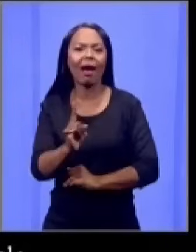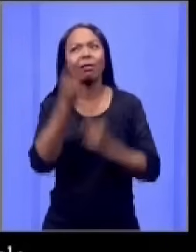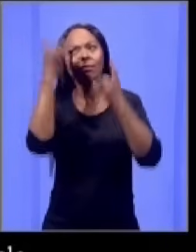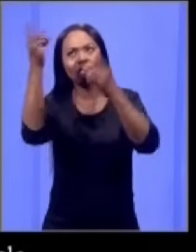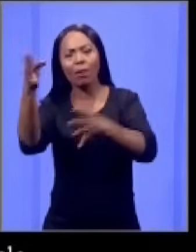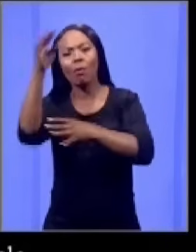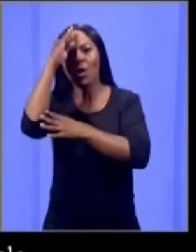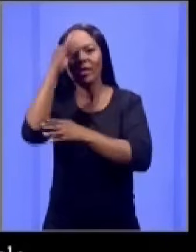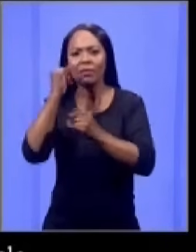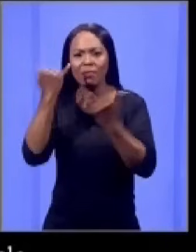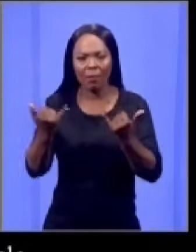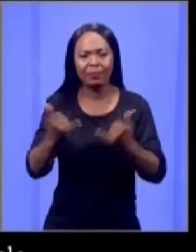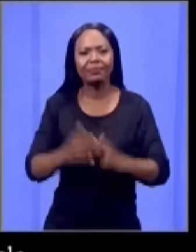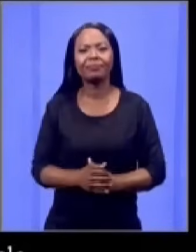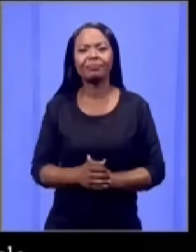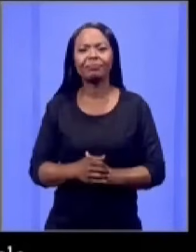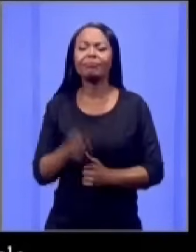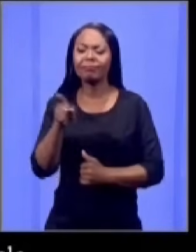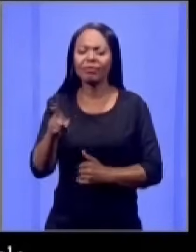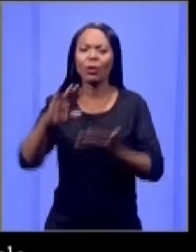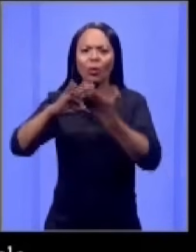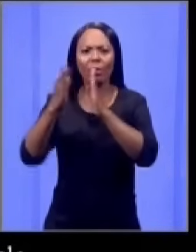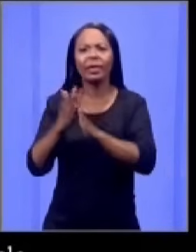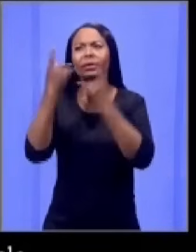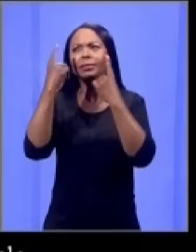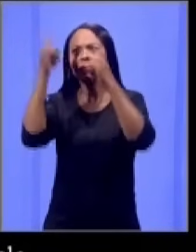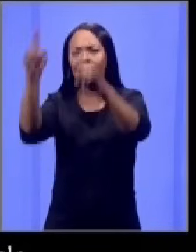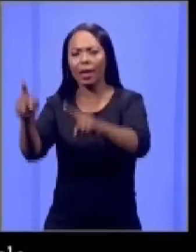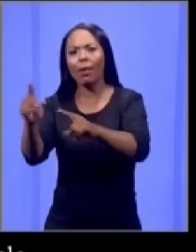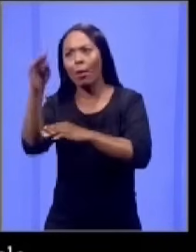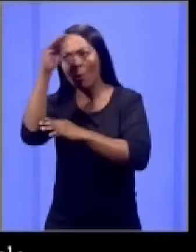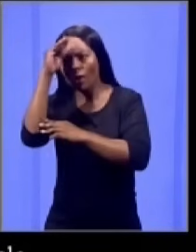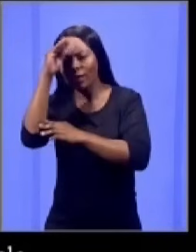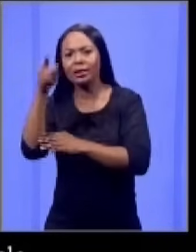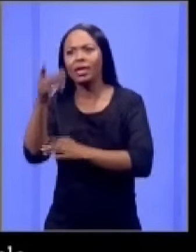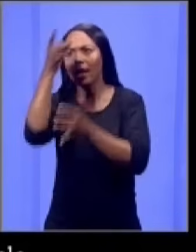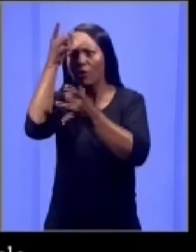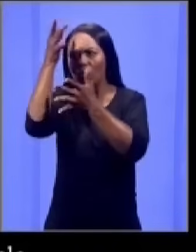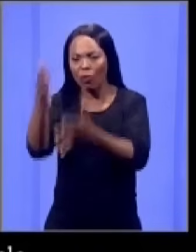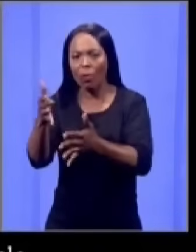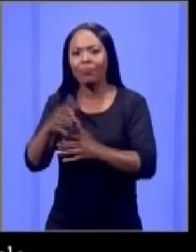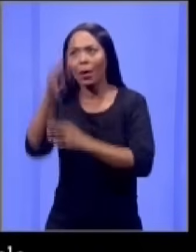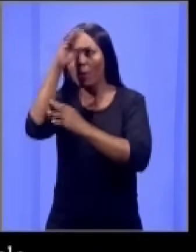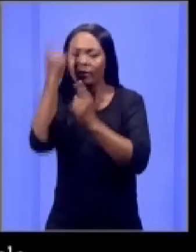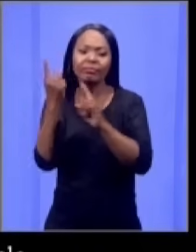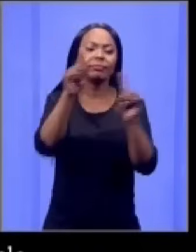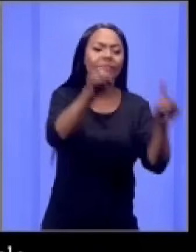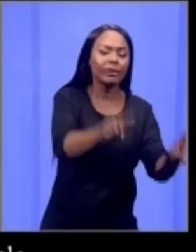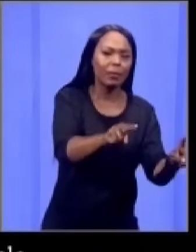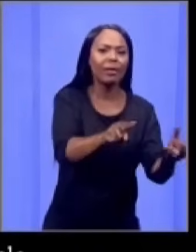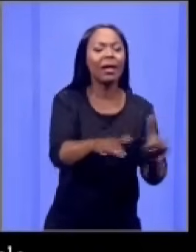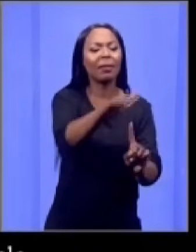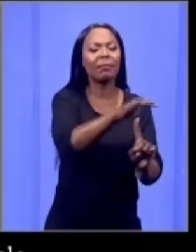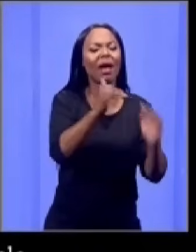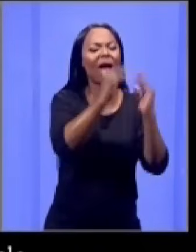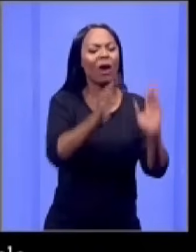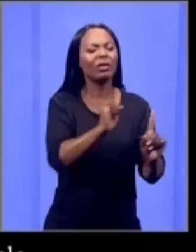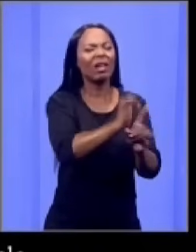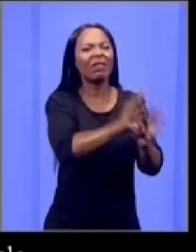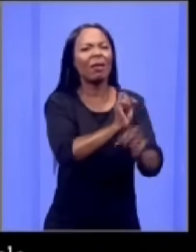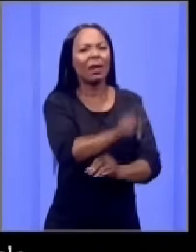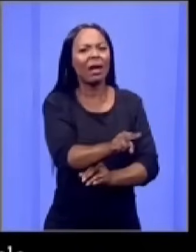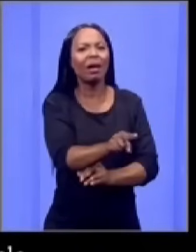sepoleseng hang mme ba ile ba qetella ba tla sepoleseng mo sepolesa se sang ka bohato ho ya motseng ona wa Matwabeng ba be